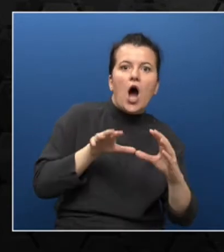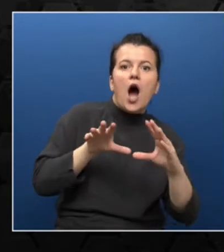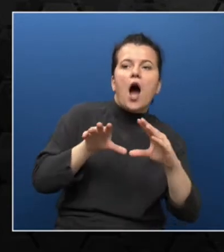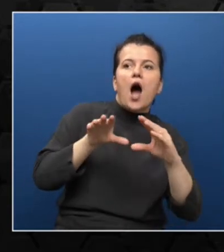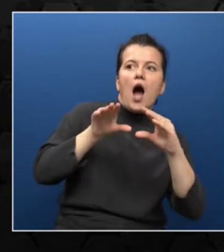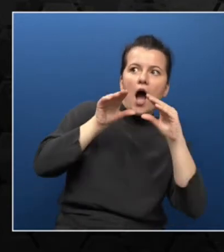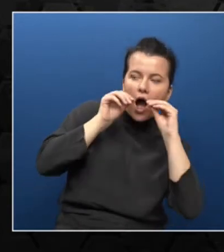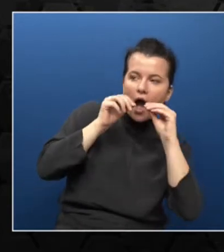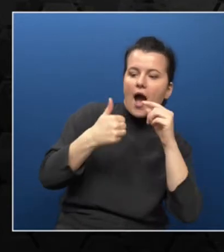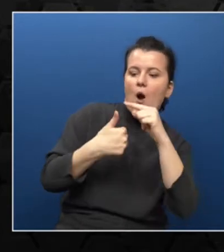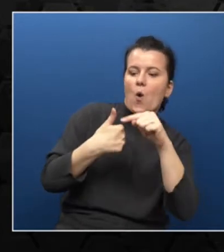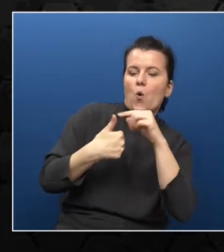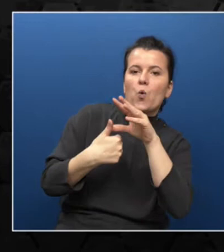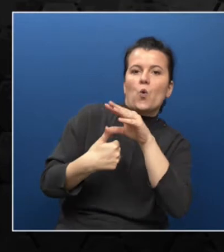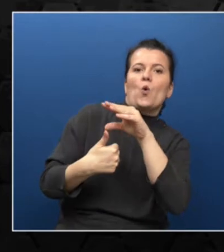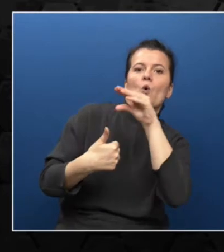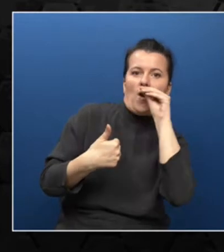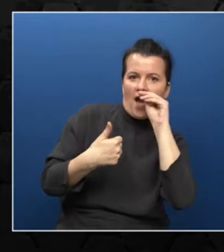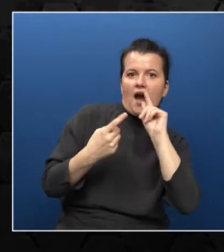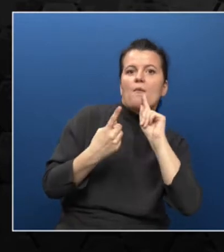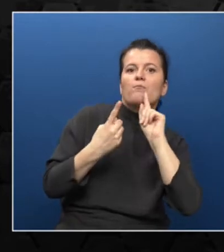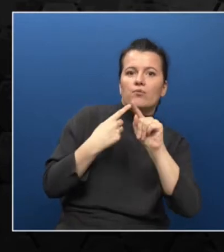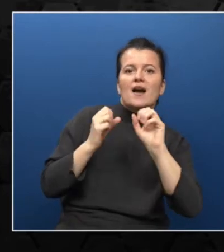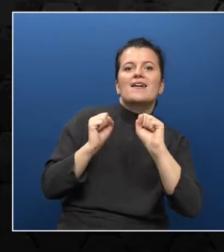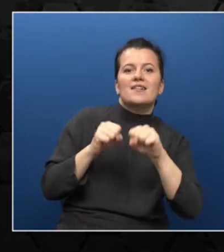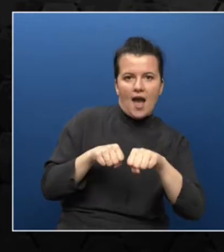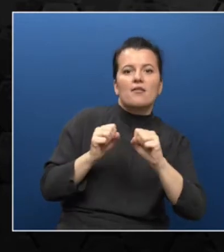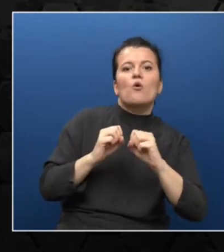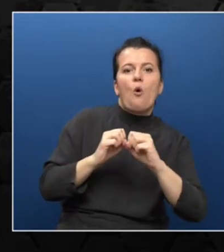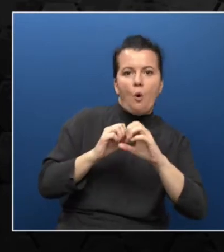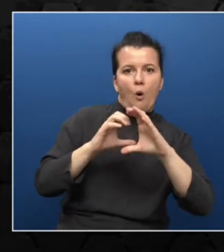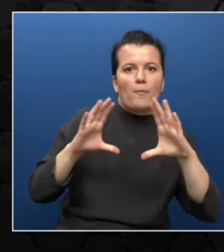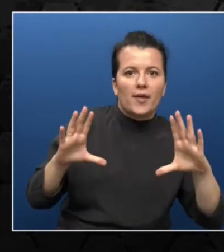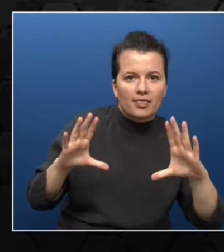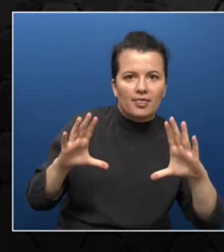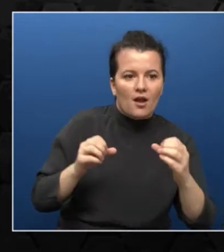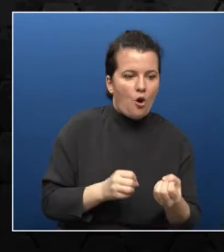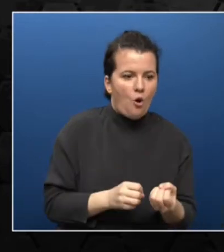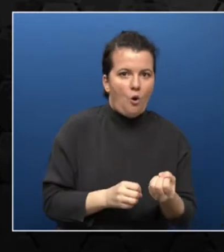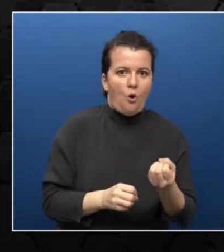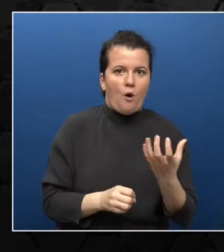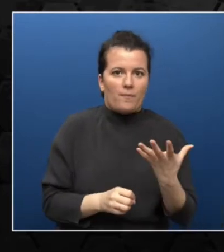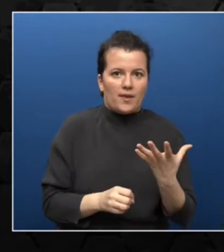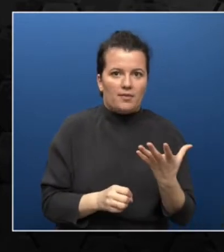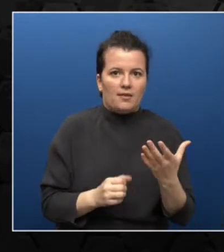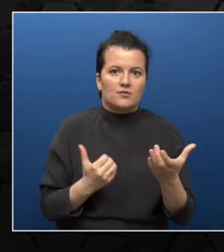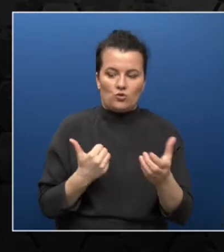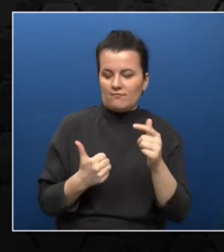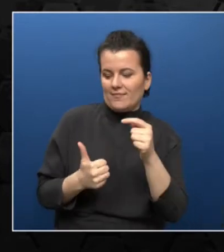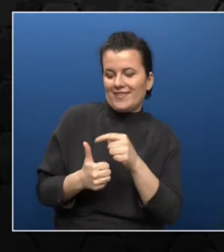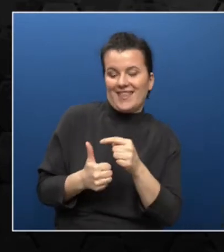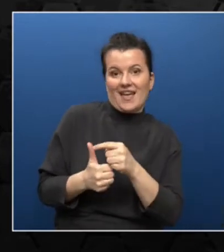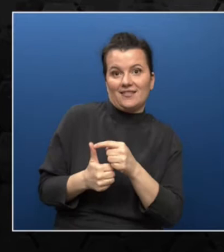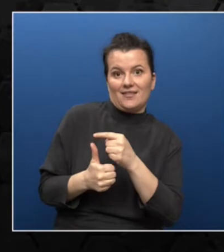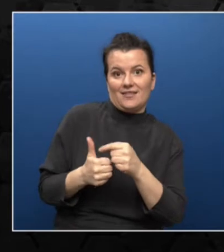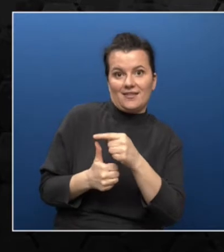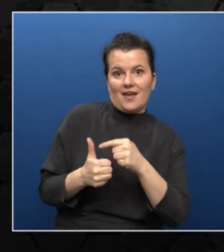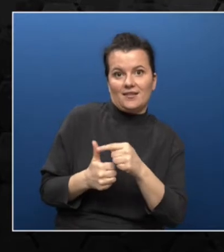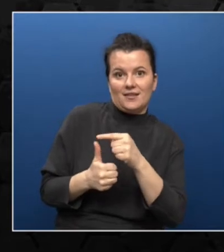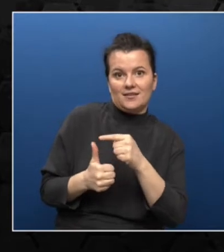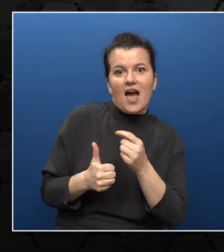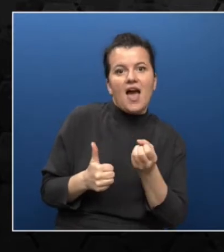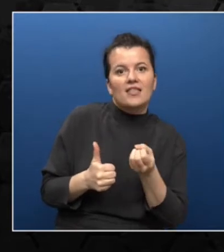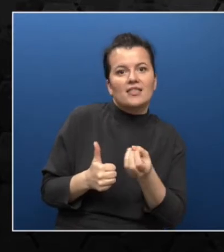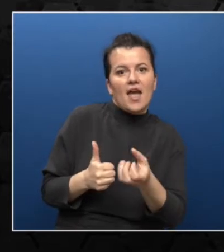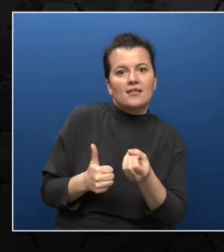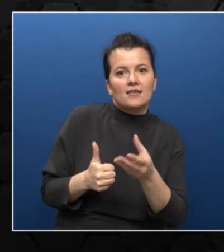in my phone. So there are 2 things over here. One is my fingerprint, which is the data, and one is the answer to that data. Whose fingerprint